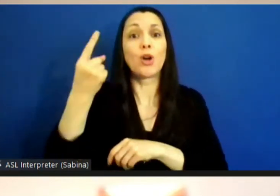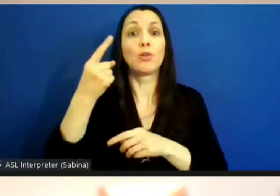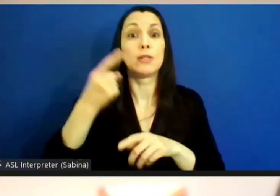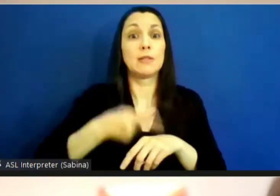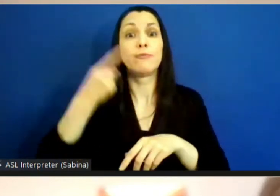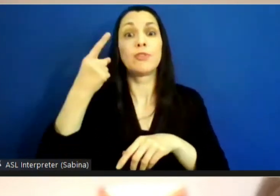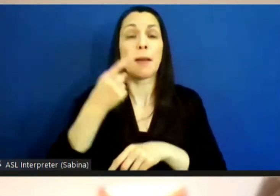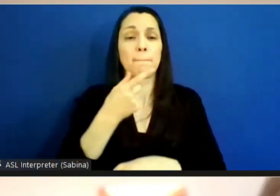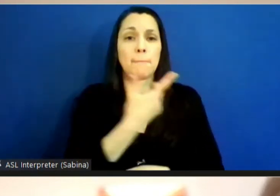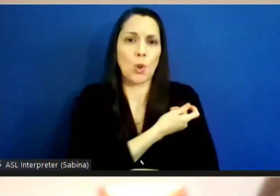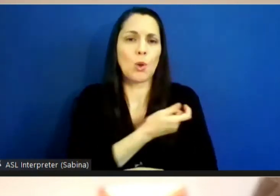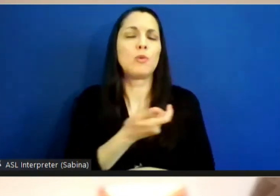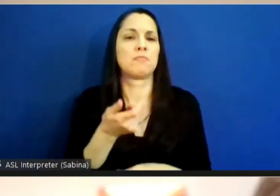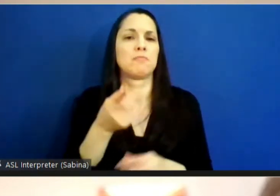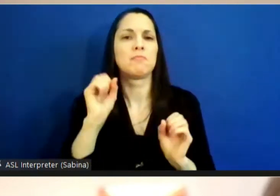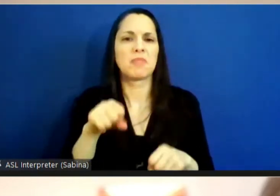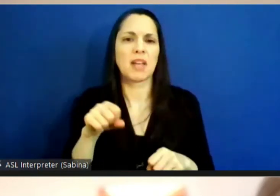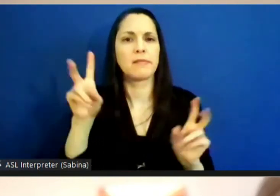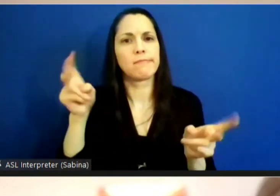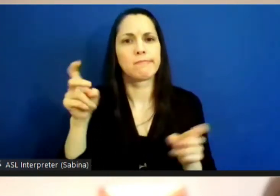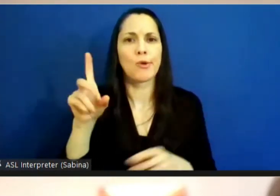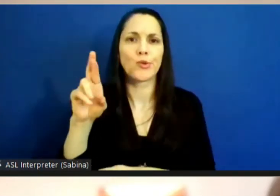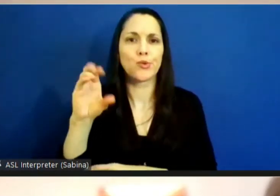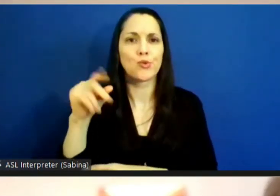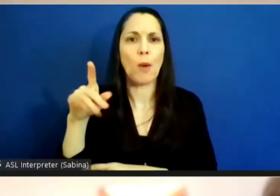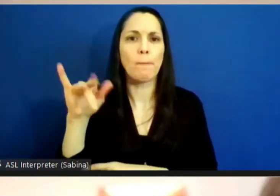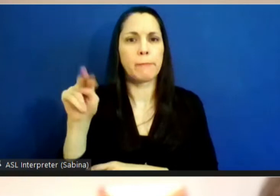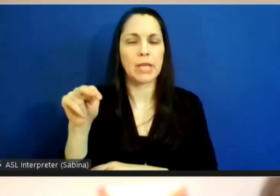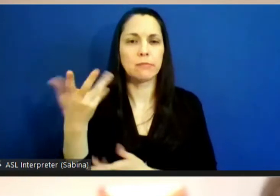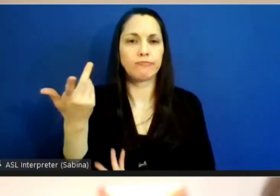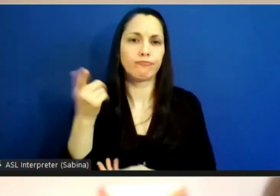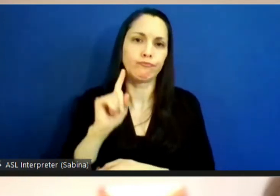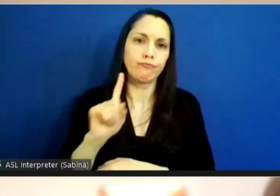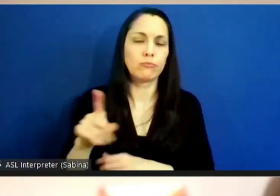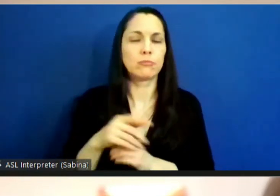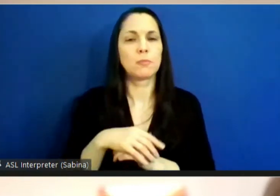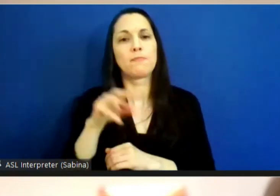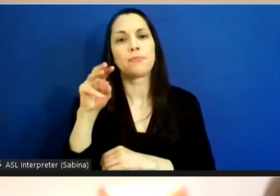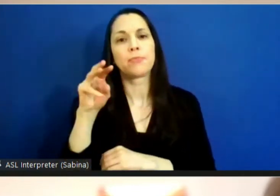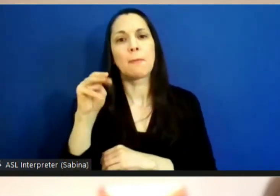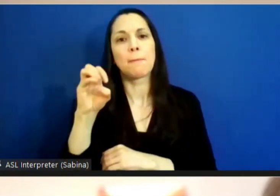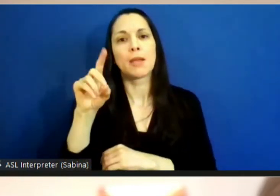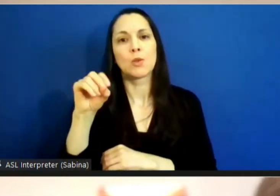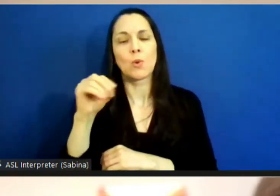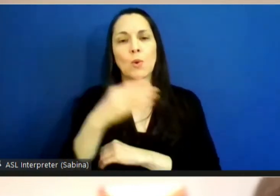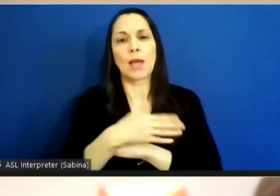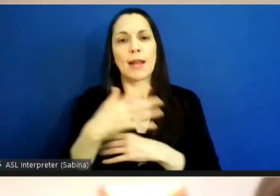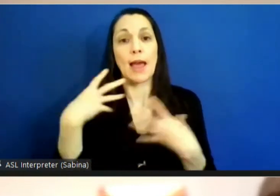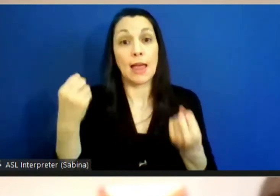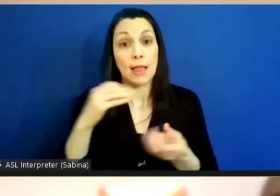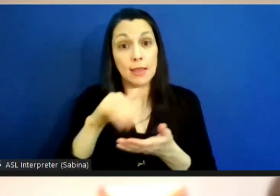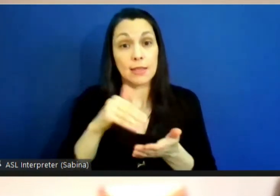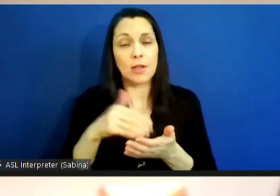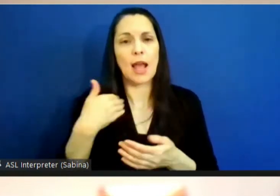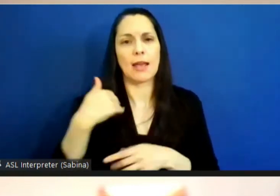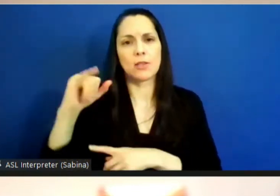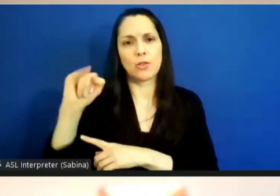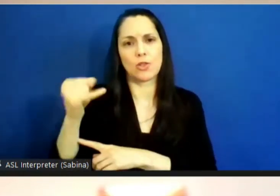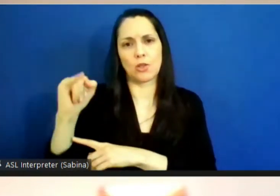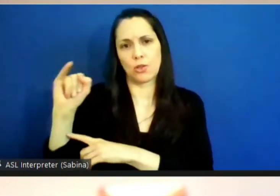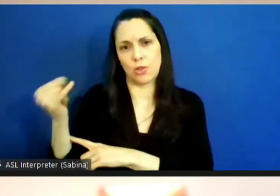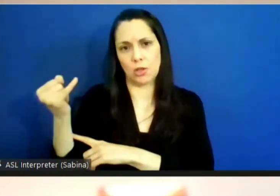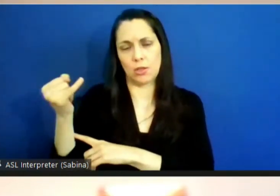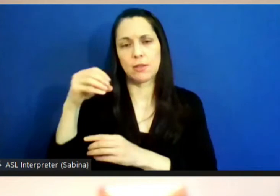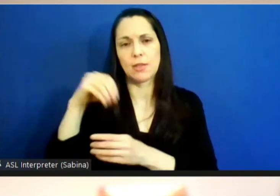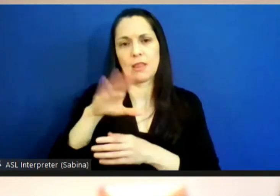there. Mendocino Community Health Center has Johnson & Johnson in the office and are offering that as part